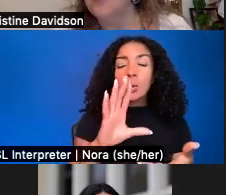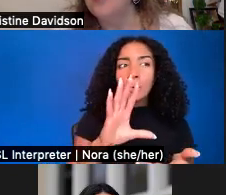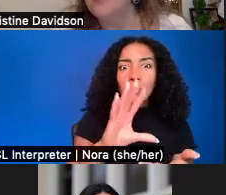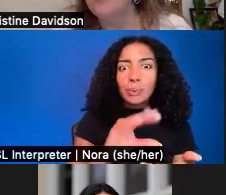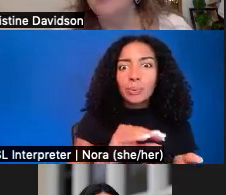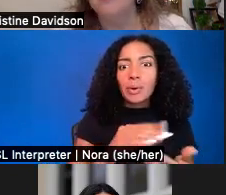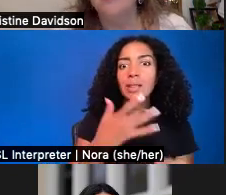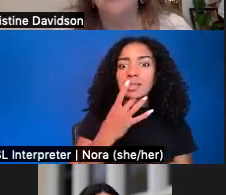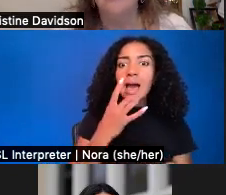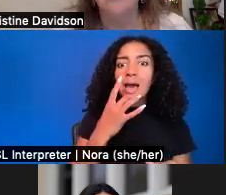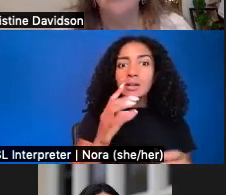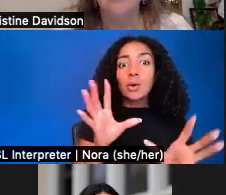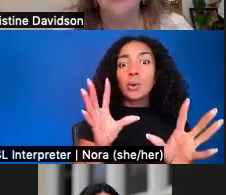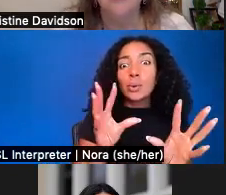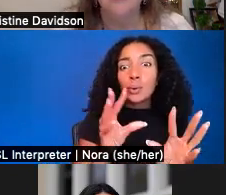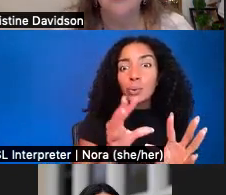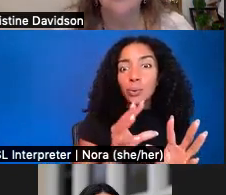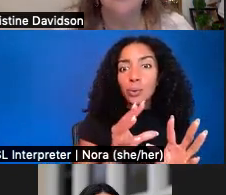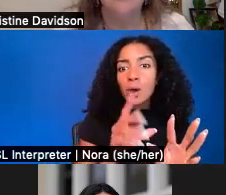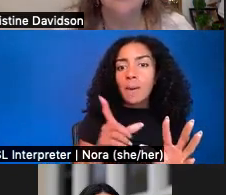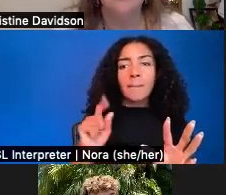Welcome, Rebecca.